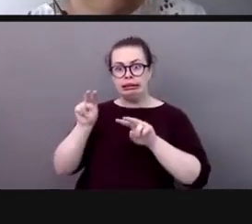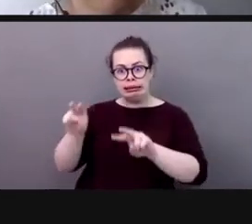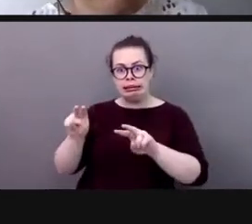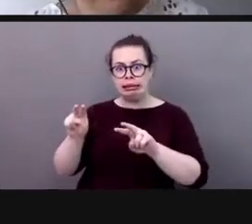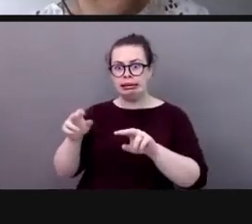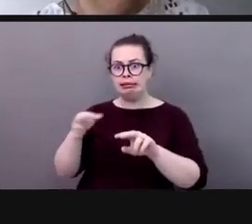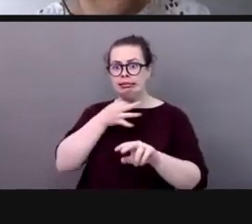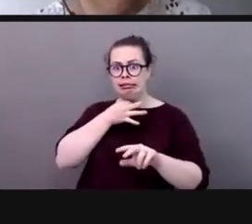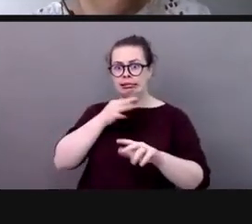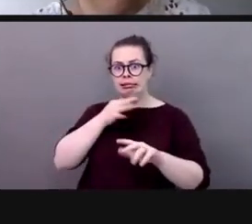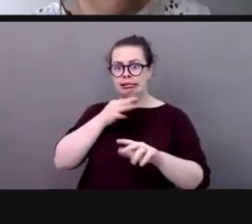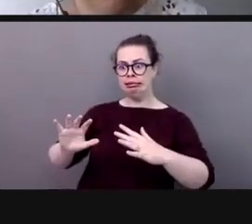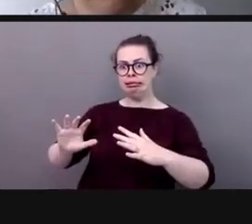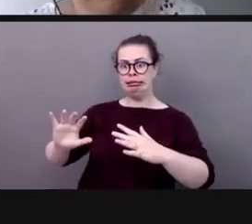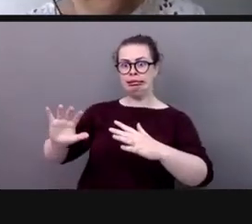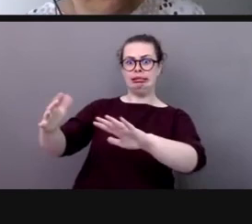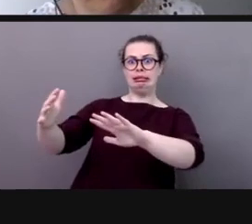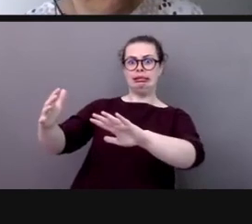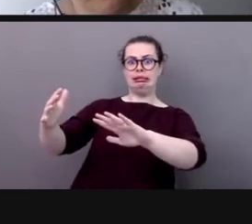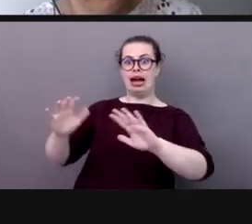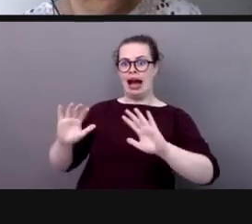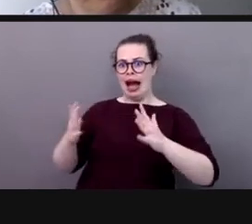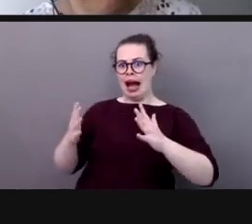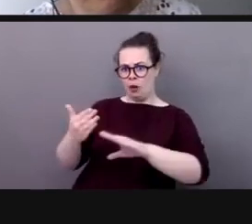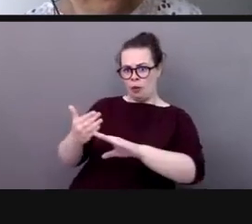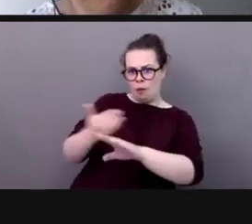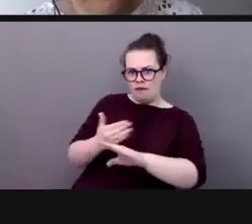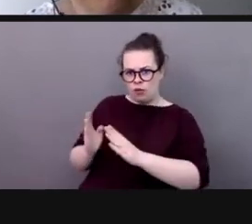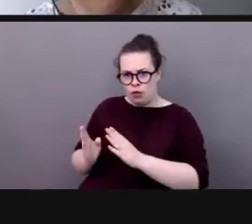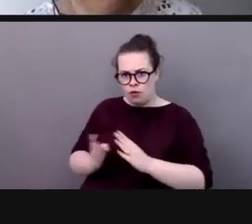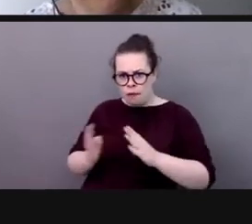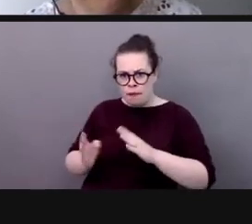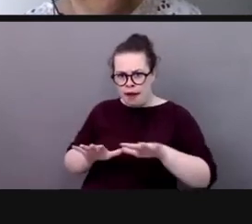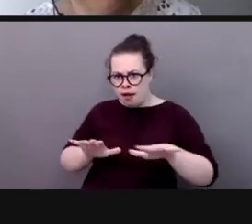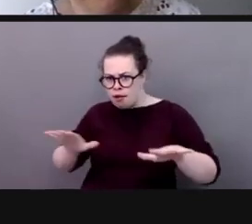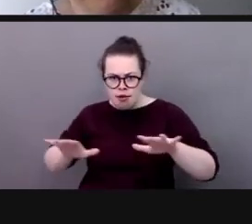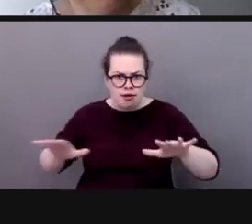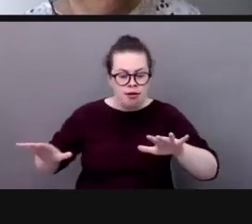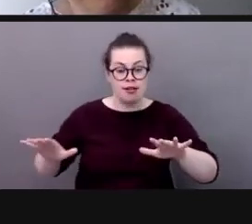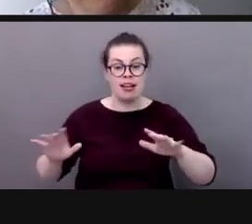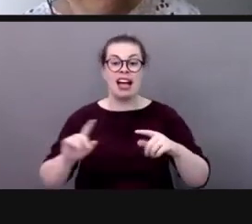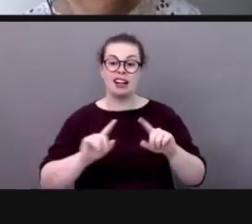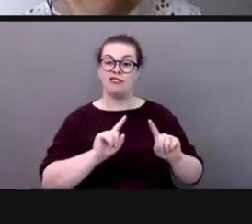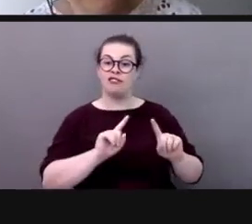first responders will help also in this way.